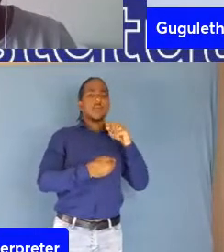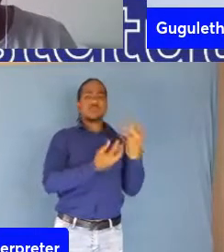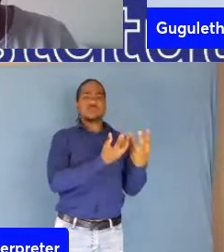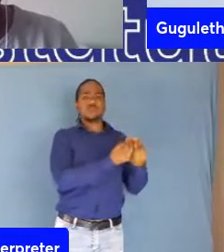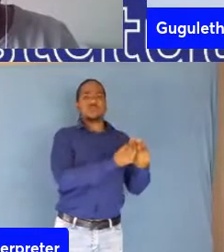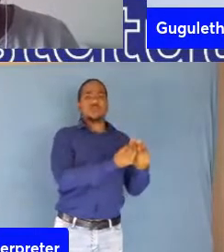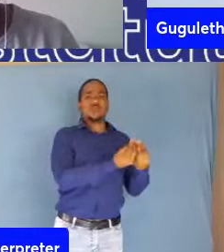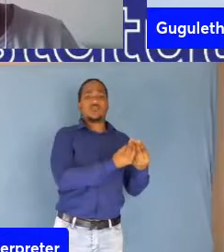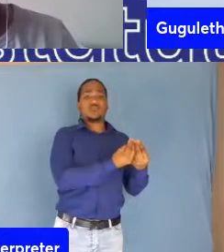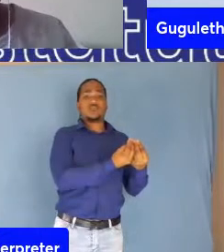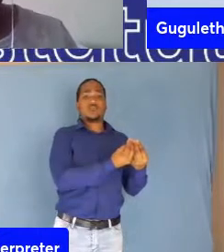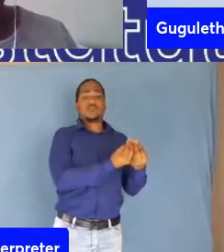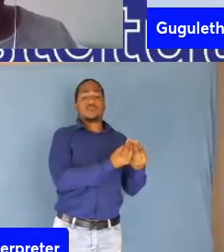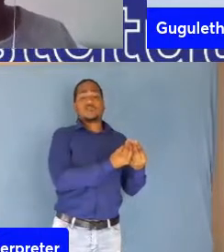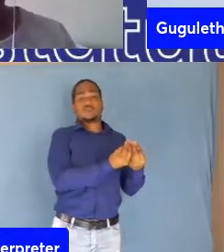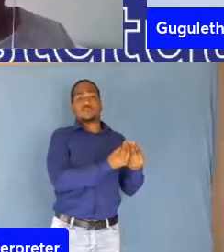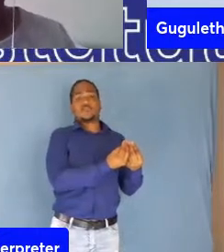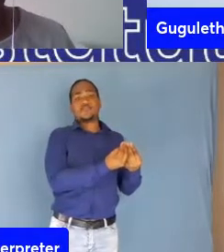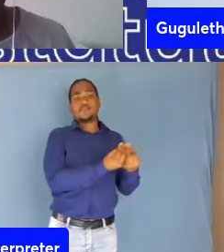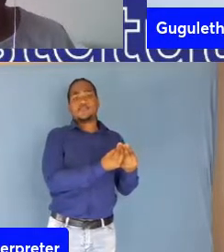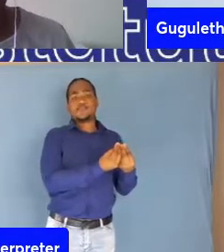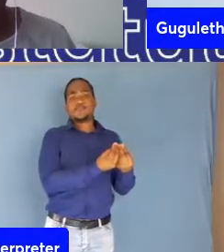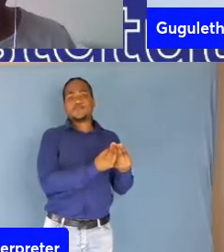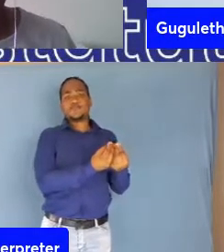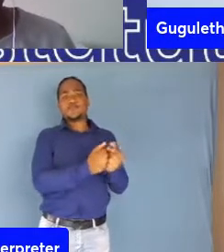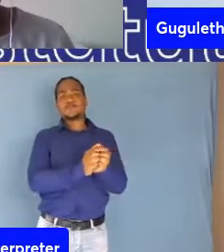guy. But Mthetho,